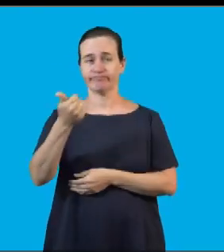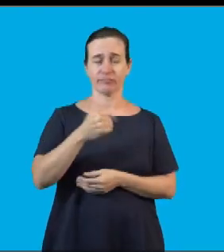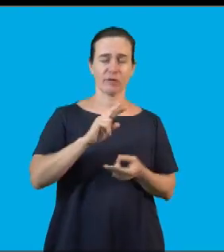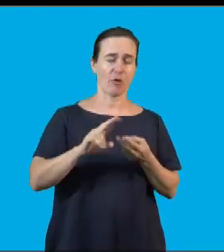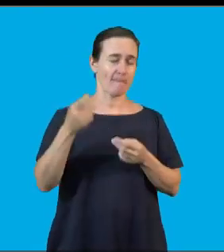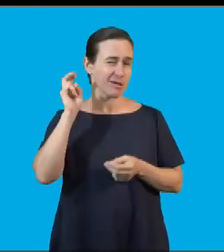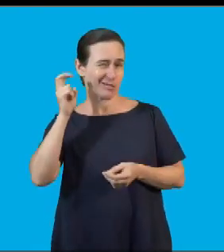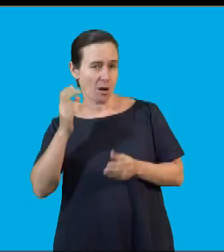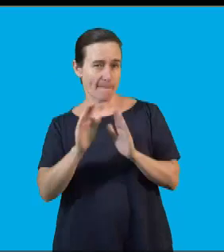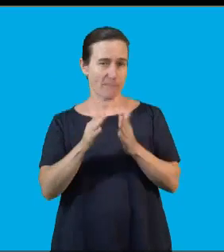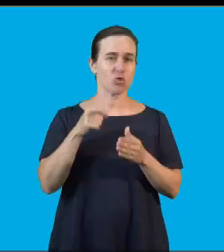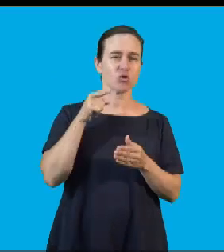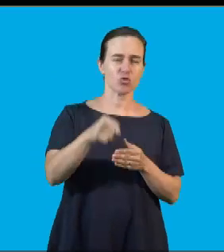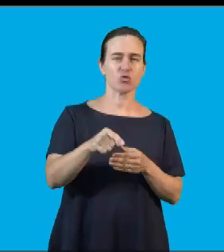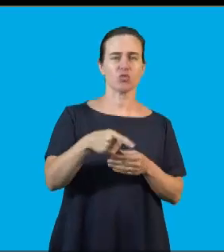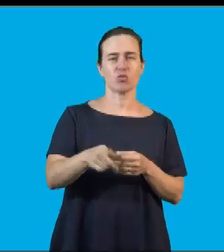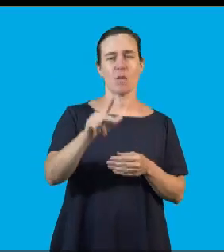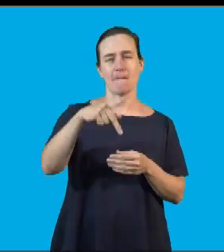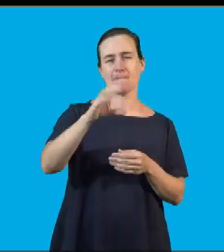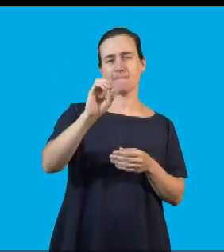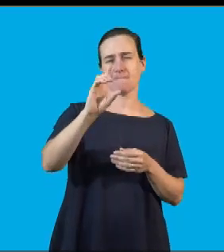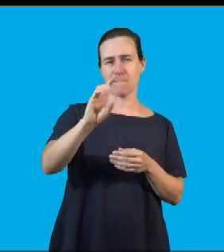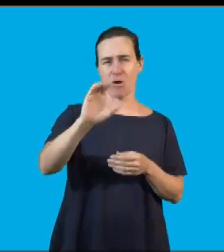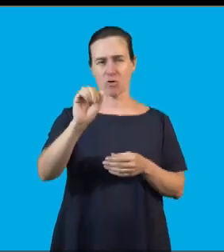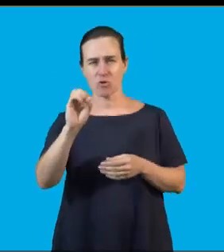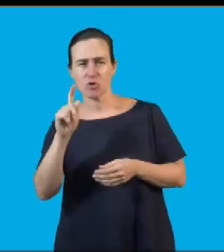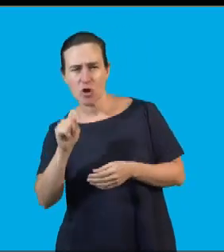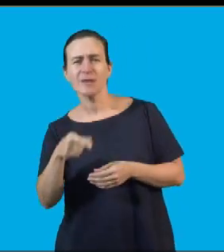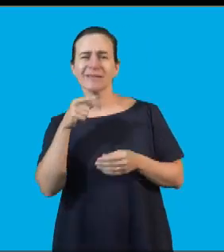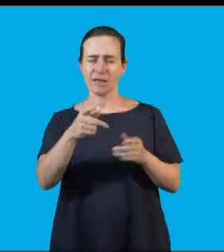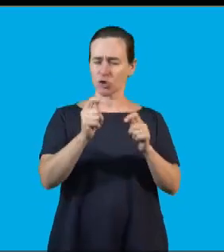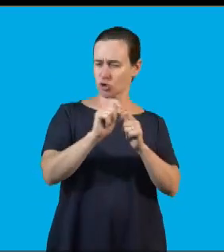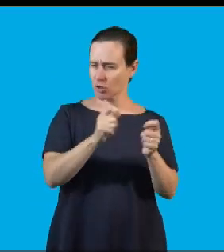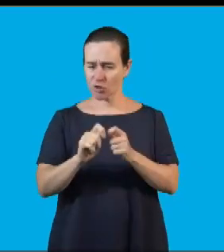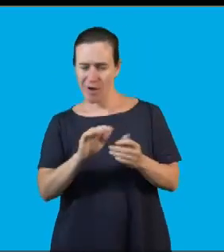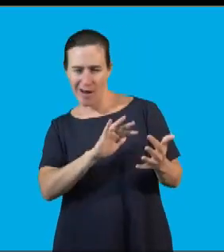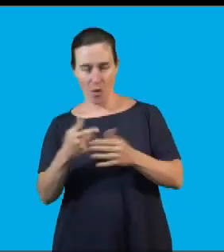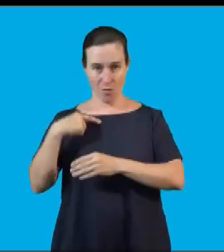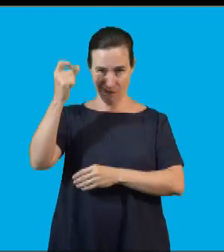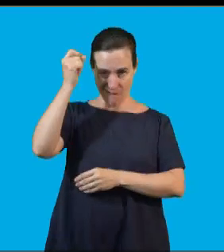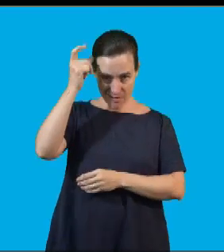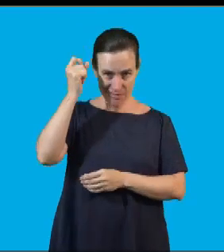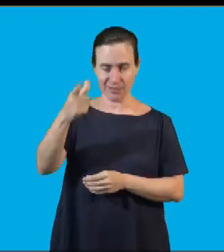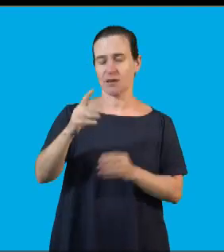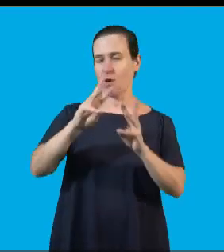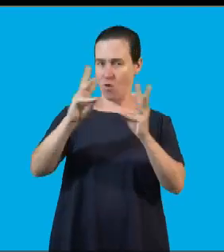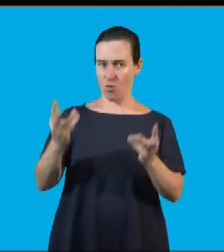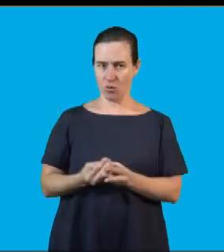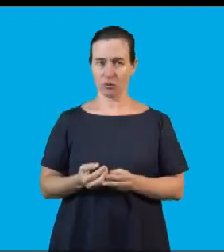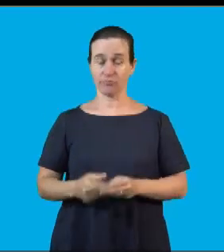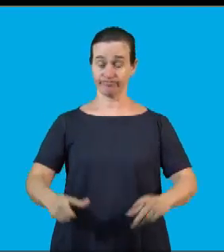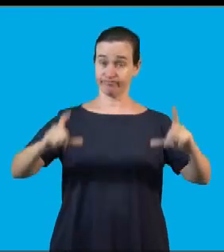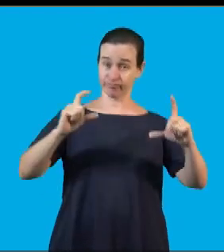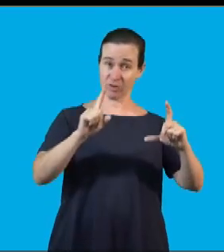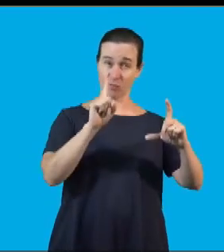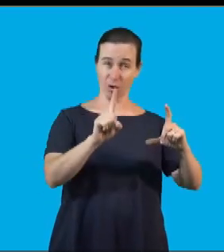and voice notes, there's a steady generational shift in the way we understand the world. Paragraph 1 starts